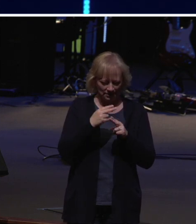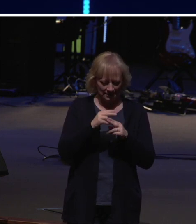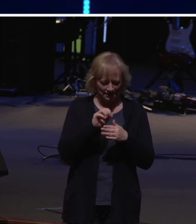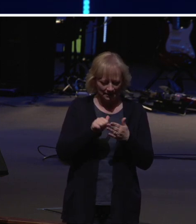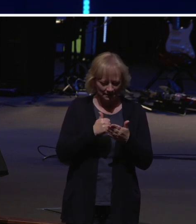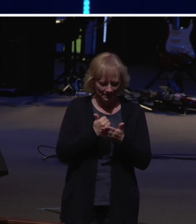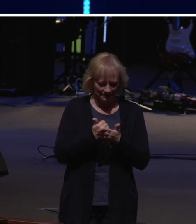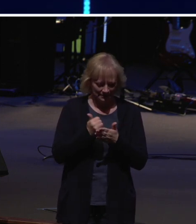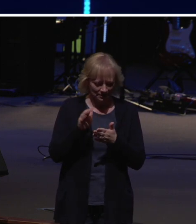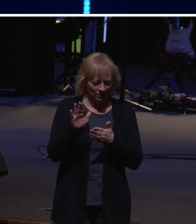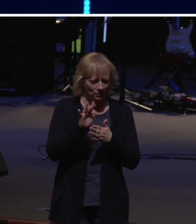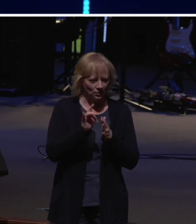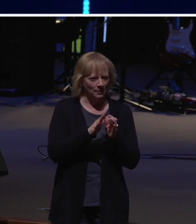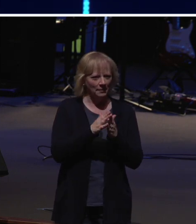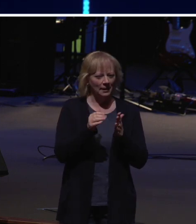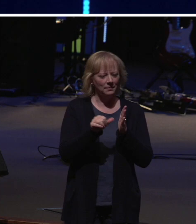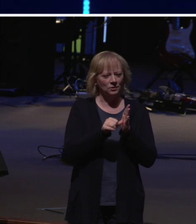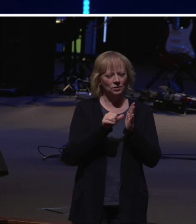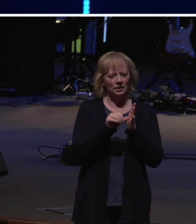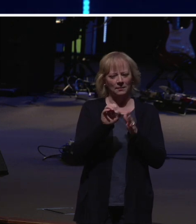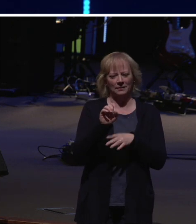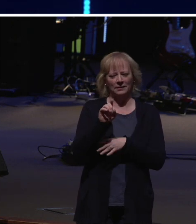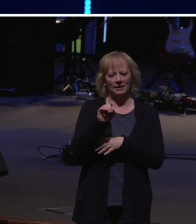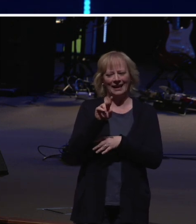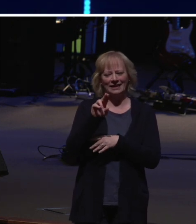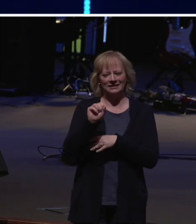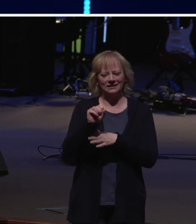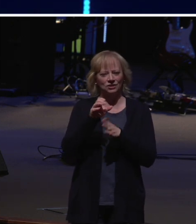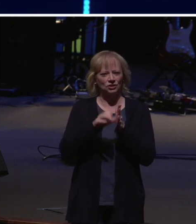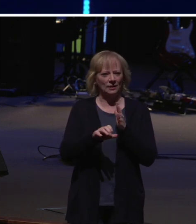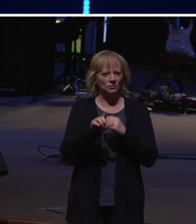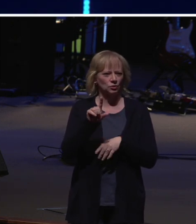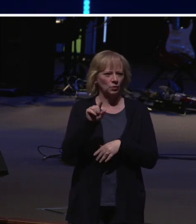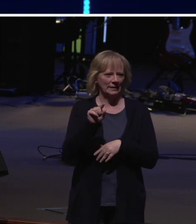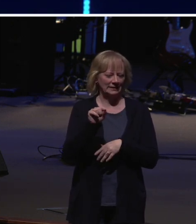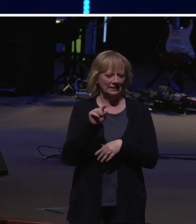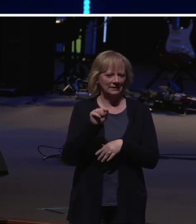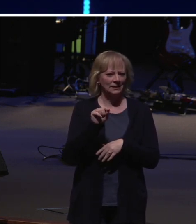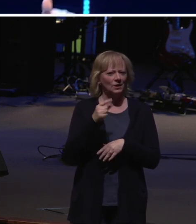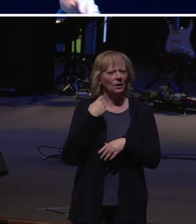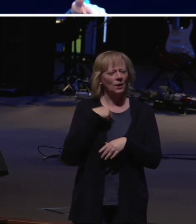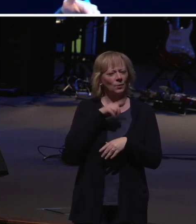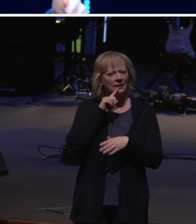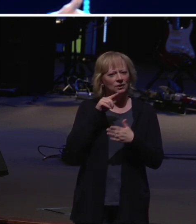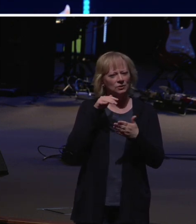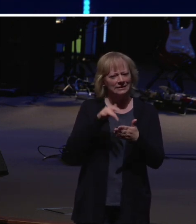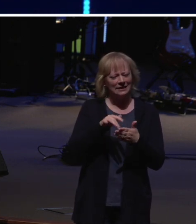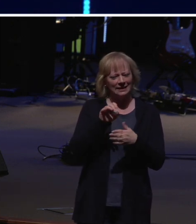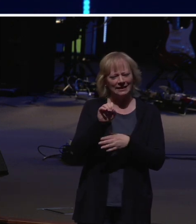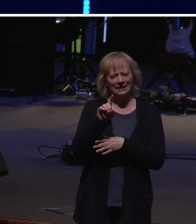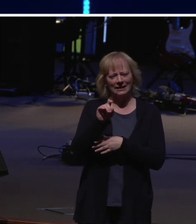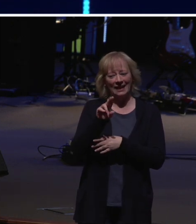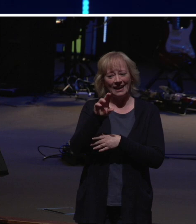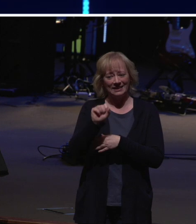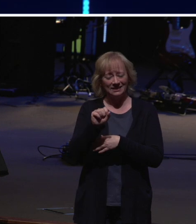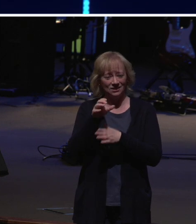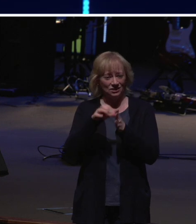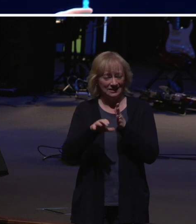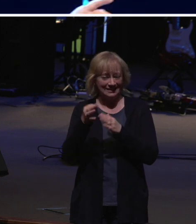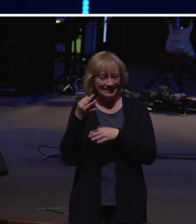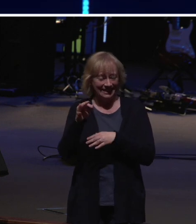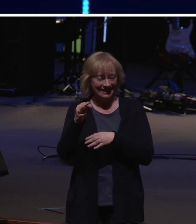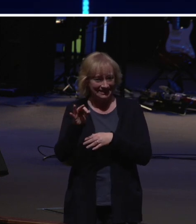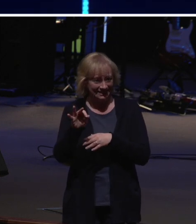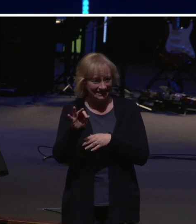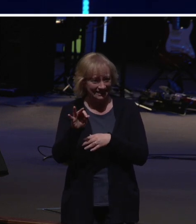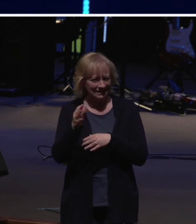if you have your Bible, turn to Exodus chapter 20. Exodus chapter 20. And we actually studied Exodus 19